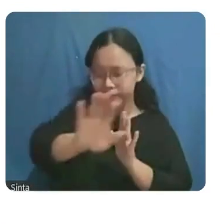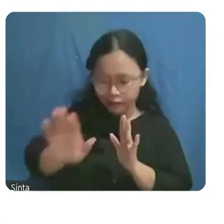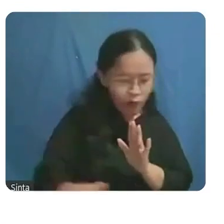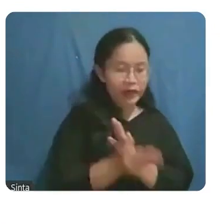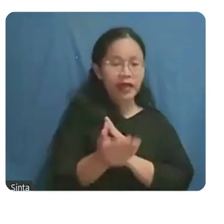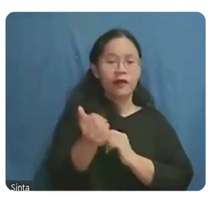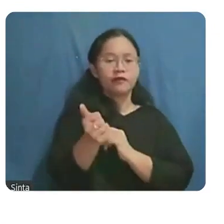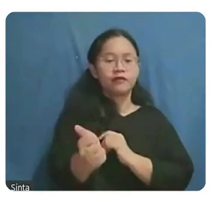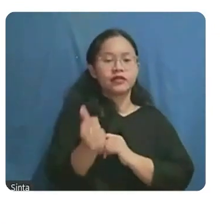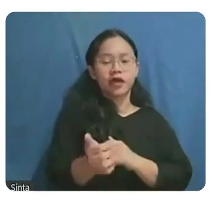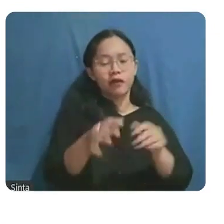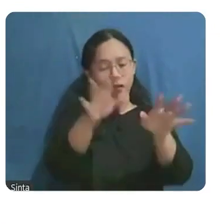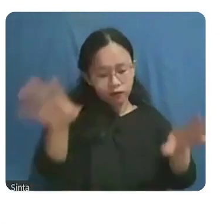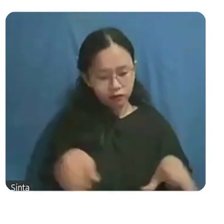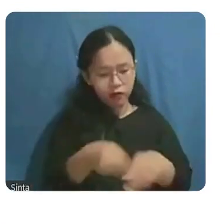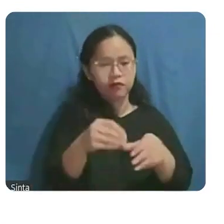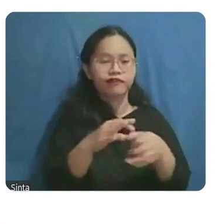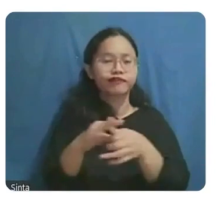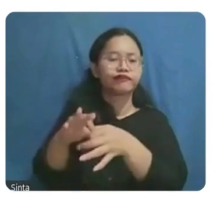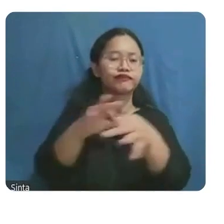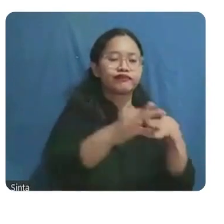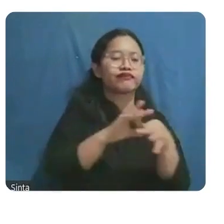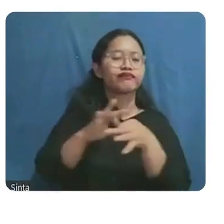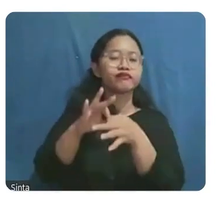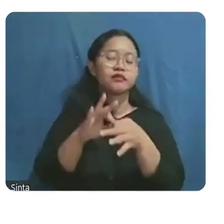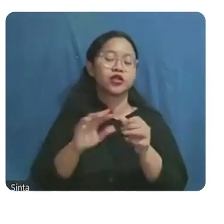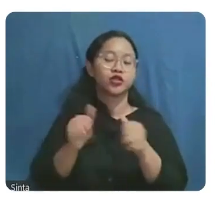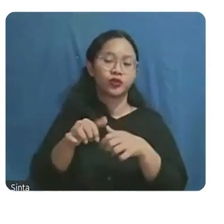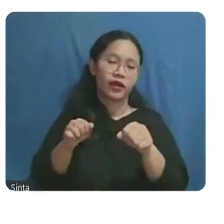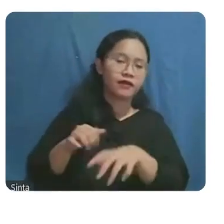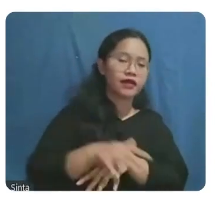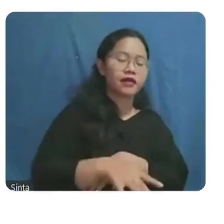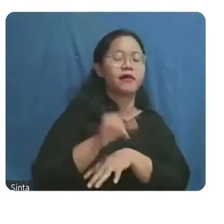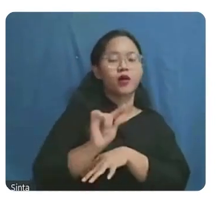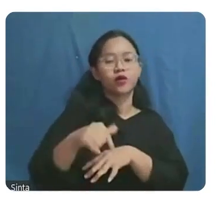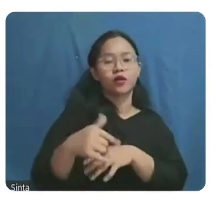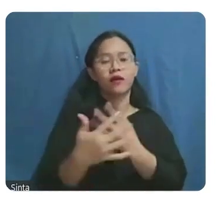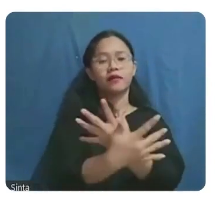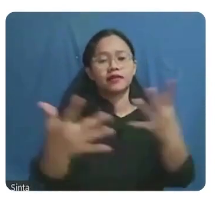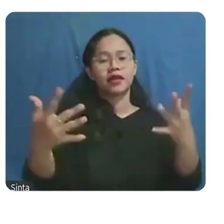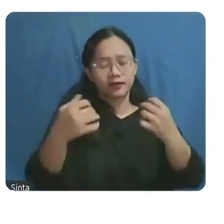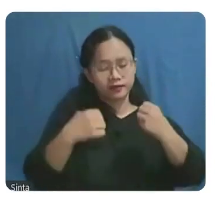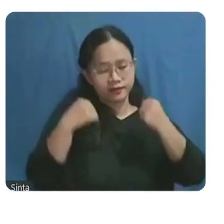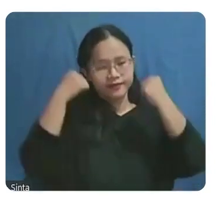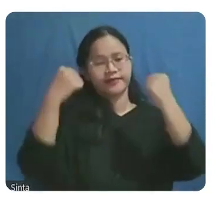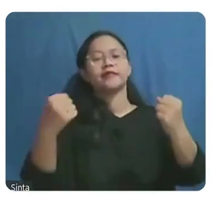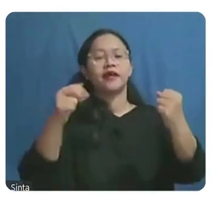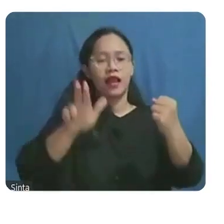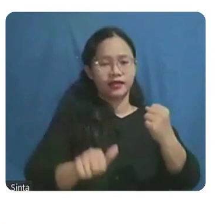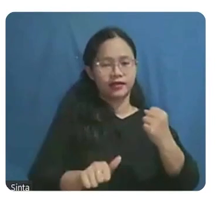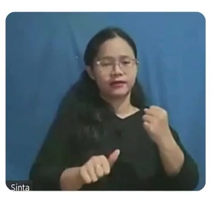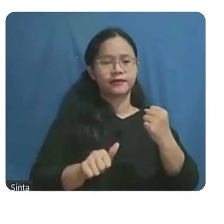in accordance with the respective competence. Thank you. Good